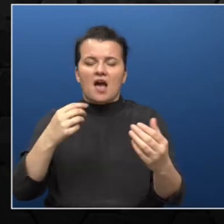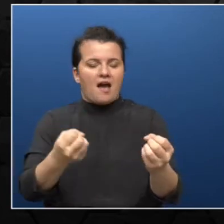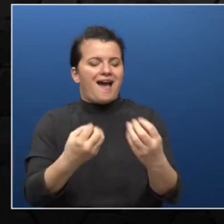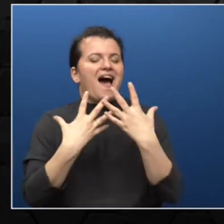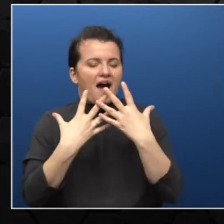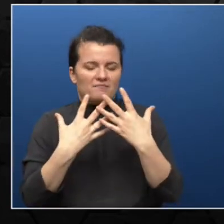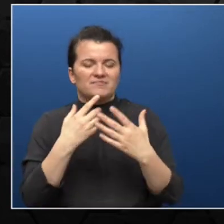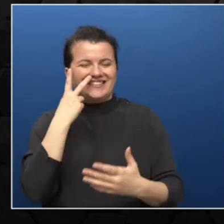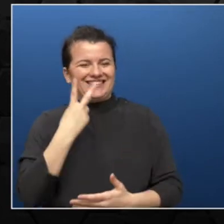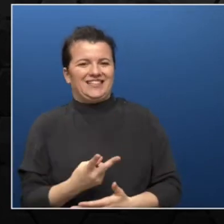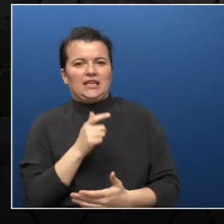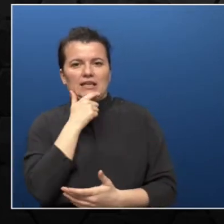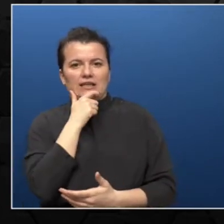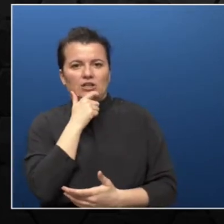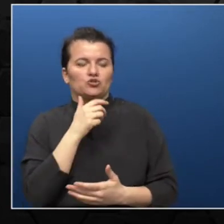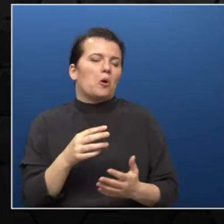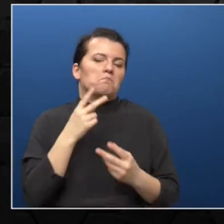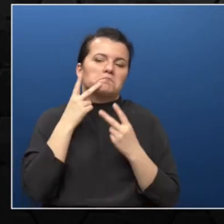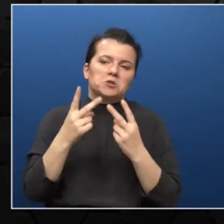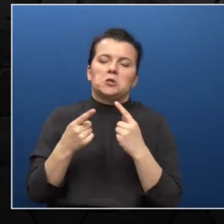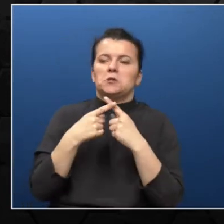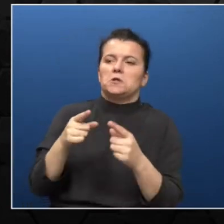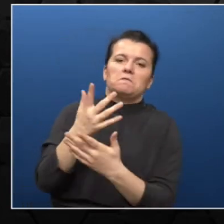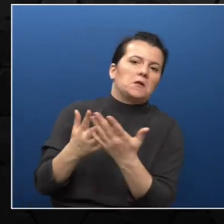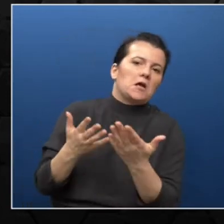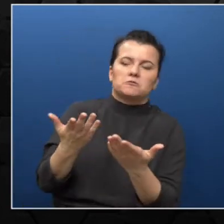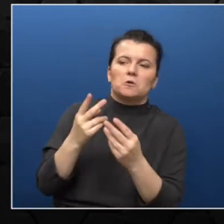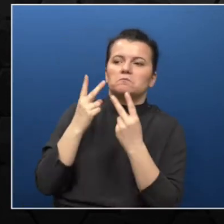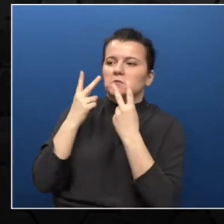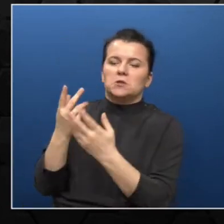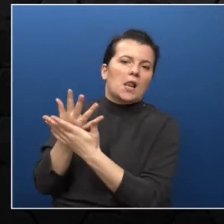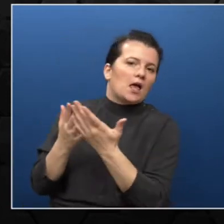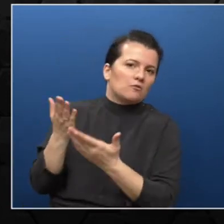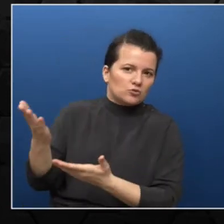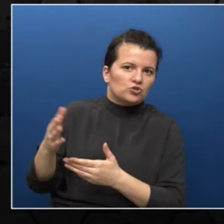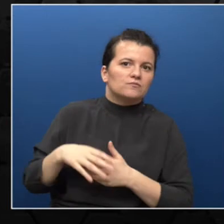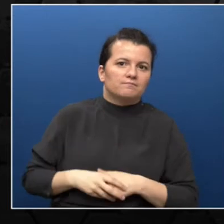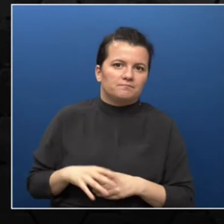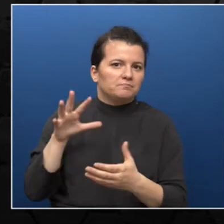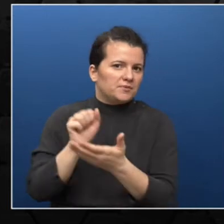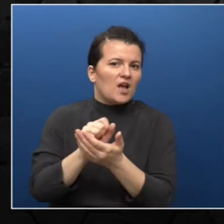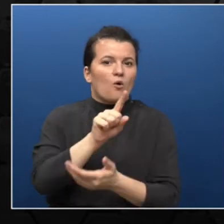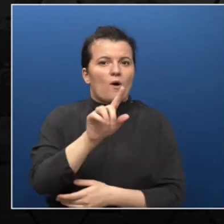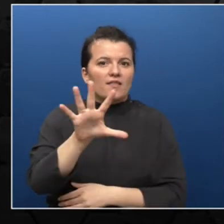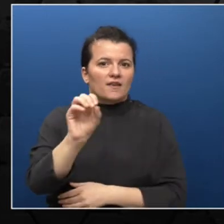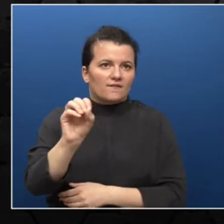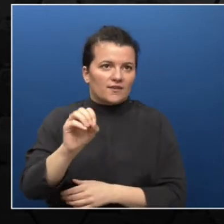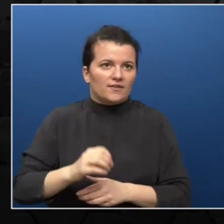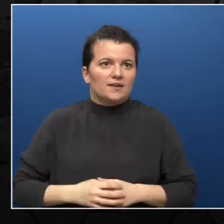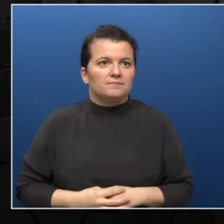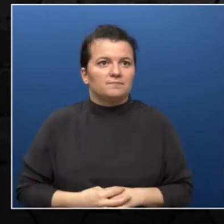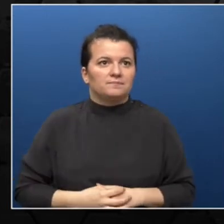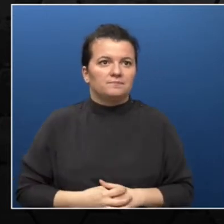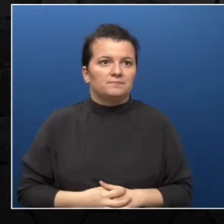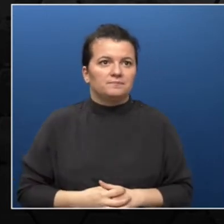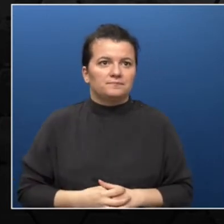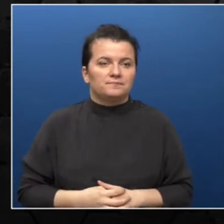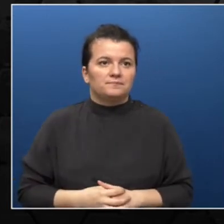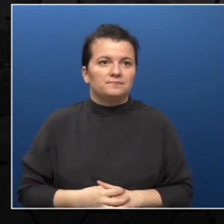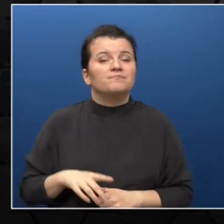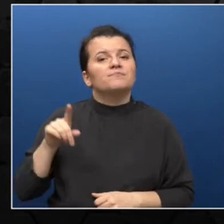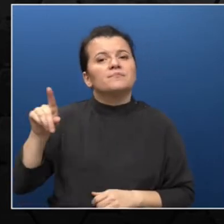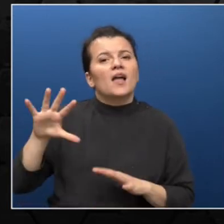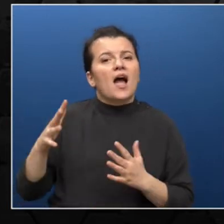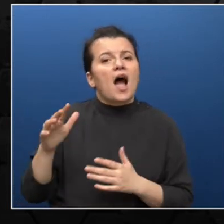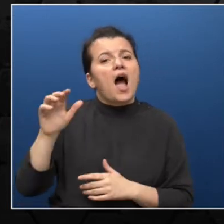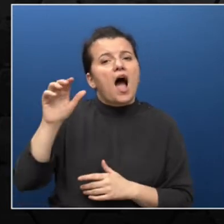so this is the sentiment of the whatever sentence you gave in that language. And named entity recognition, what Azure does in the Azure Text